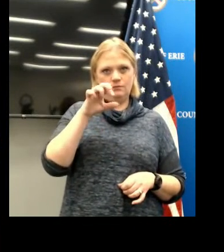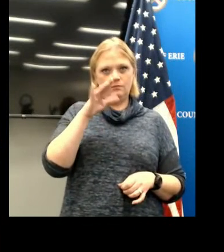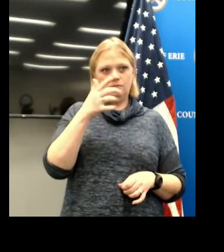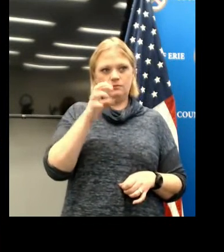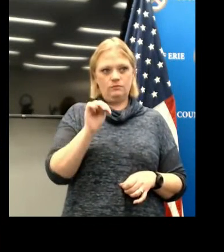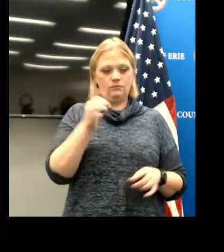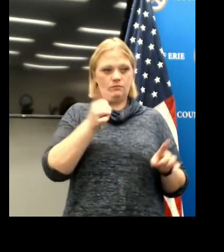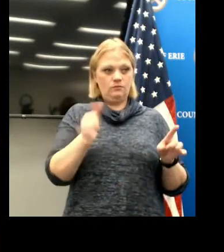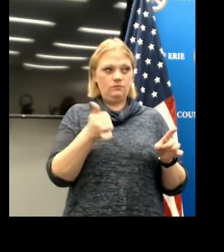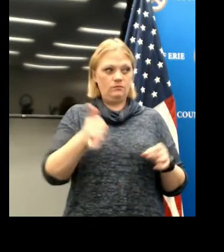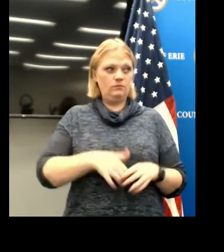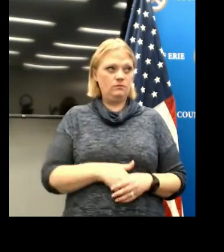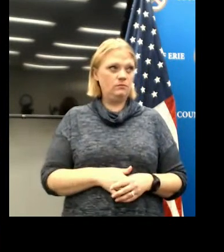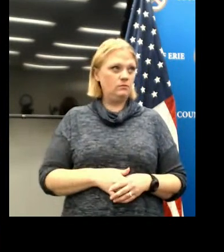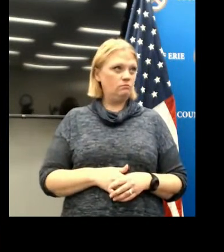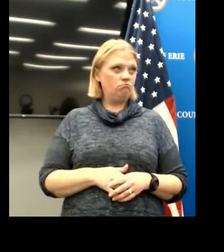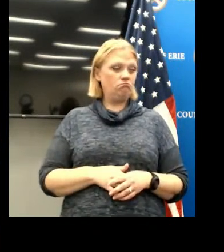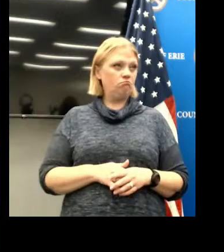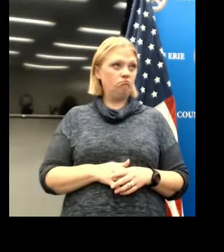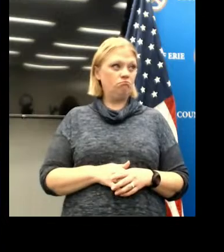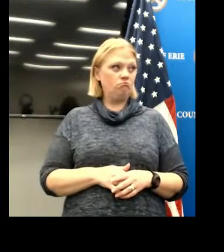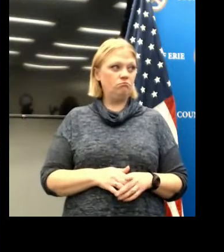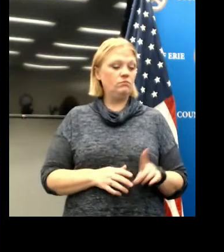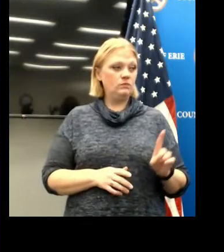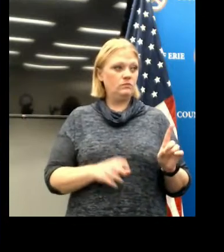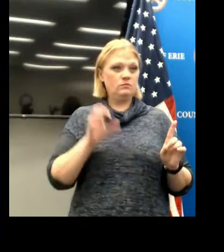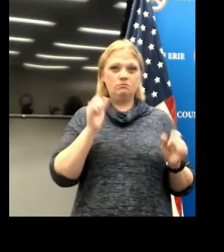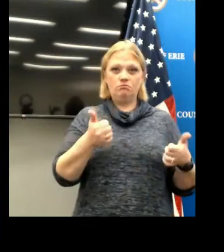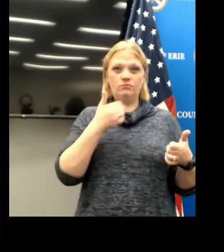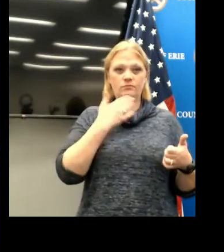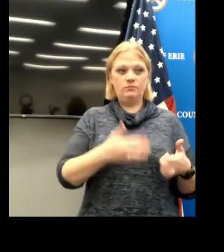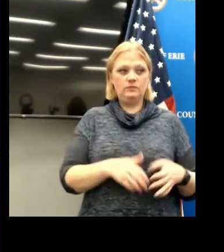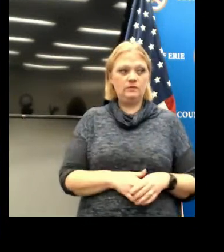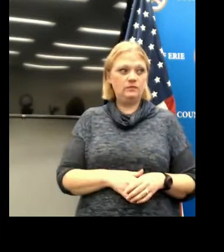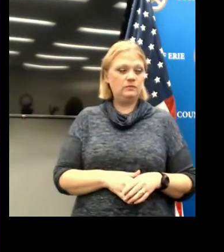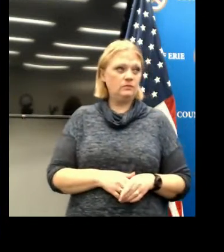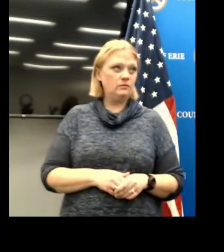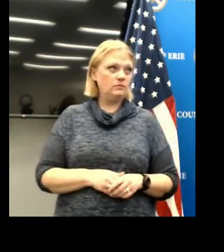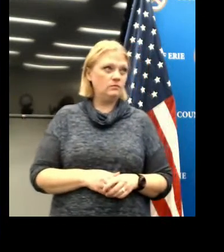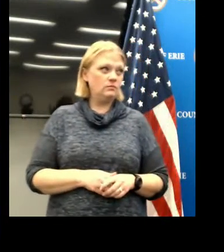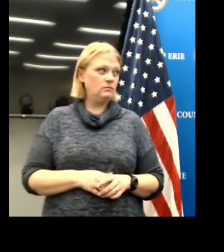Anybody else from Spectrum? All good, thanks, Mark. Okay.